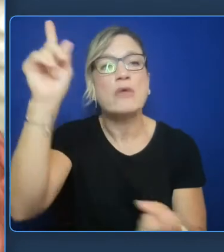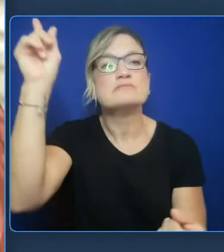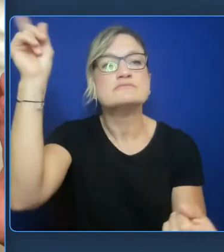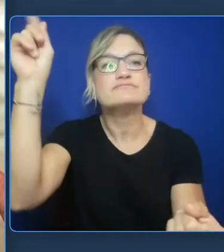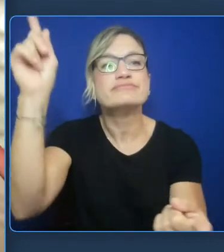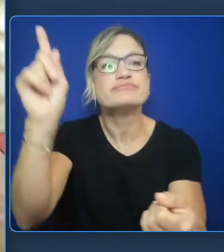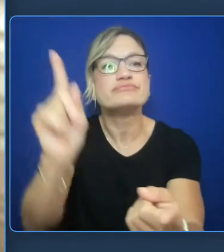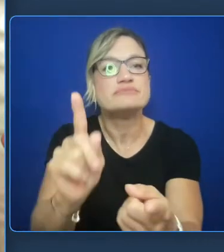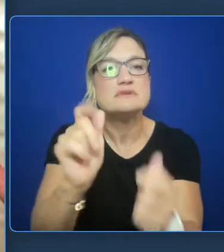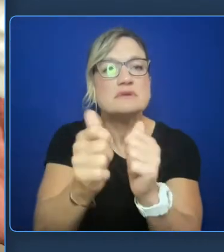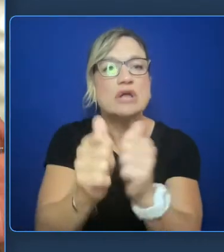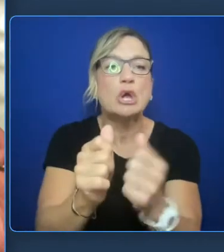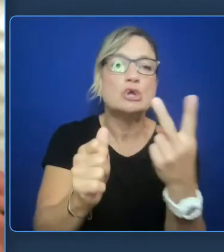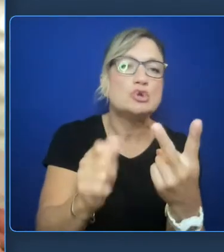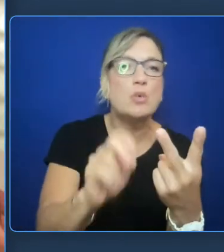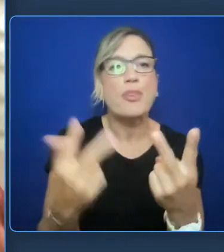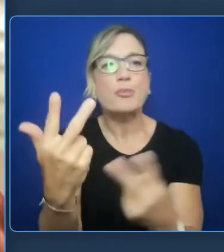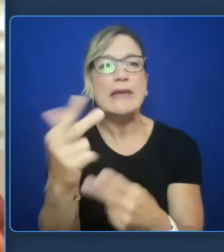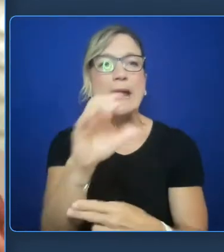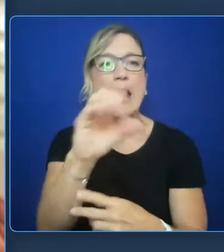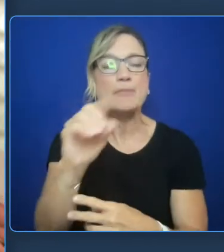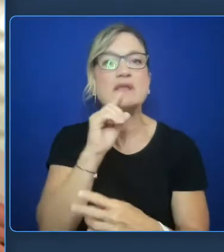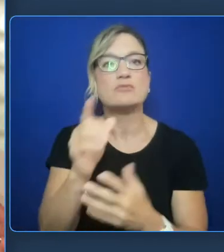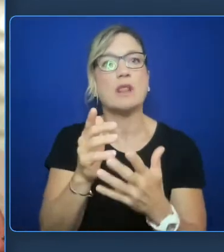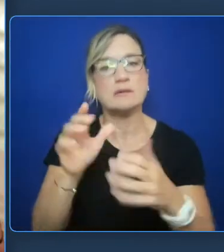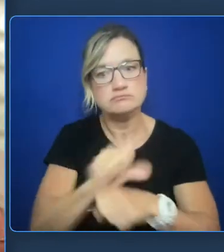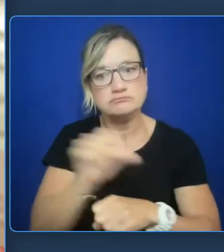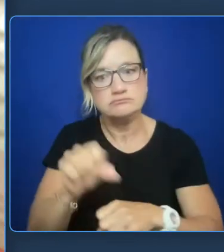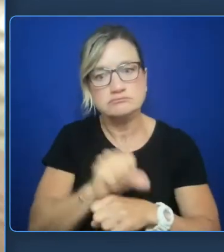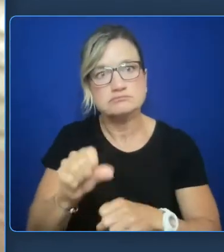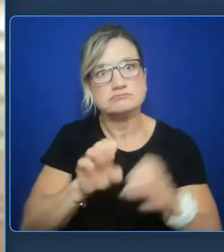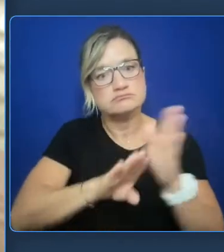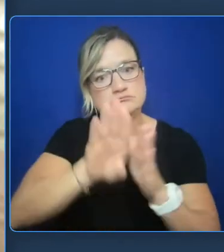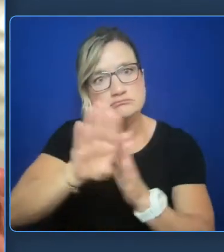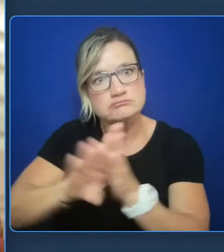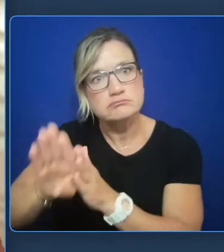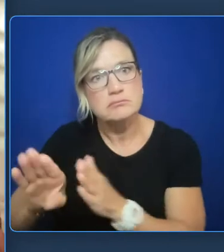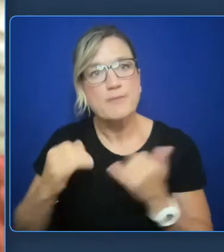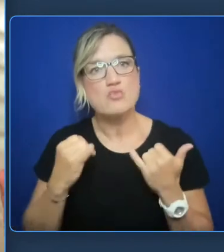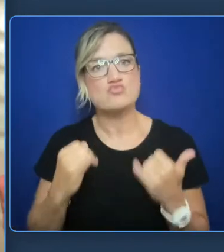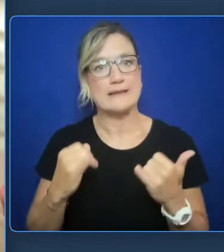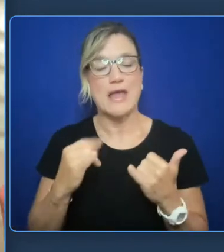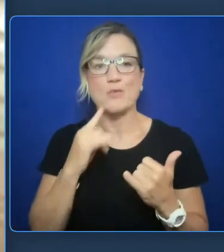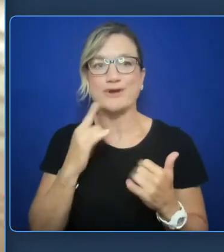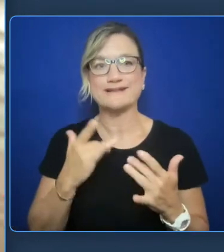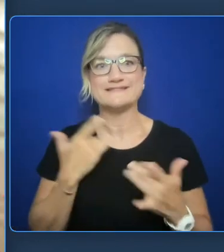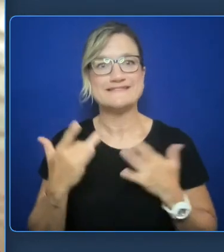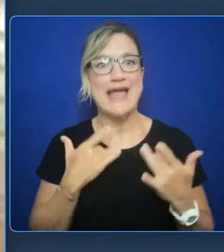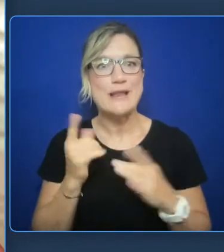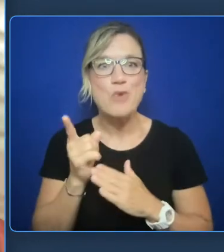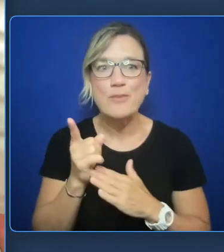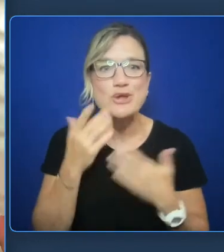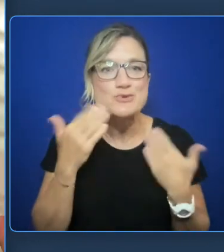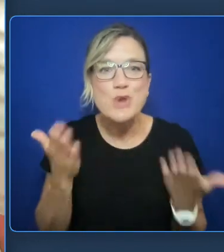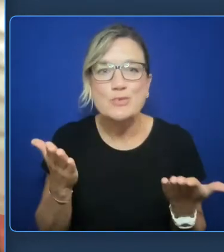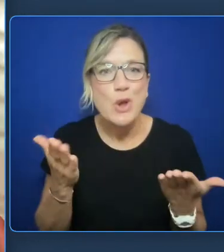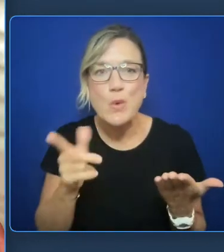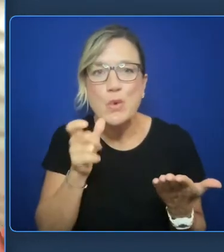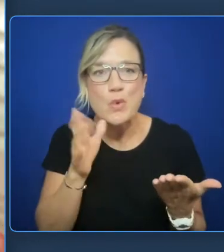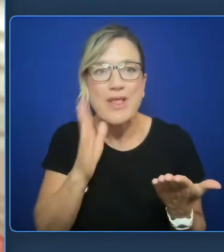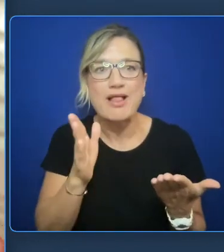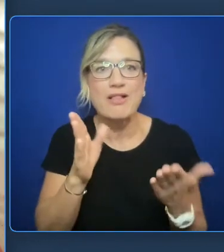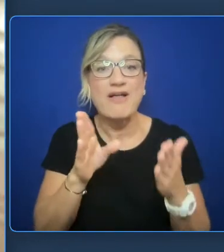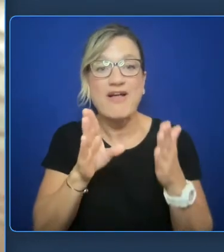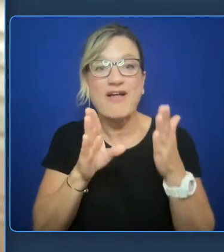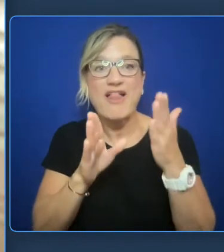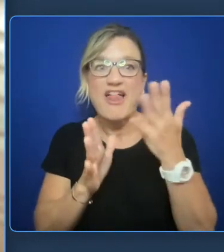know, that are really doing all the heavy work but right now we're in that exciting moment where you don't know who's going to come